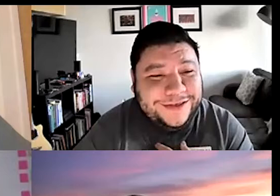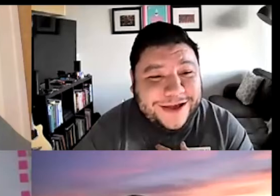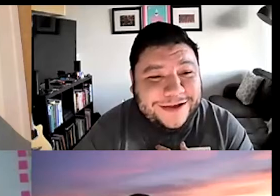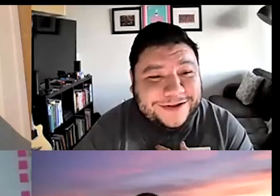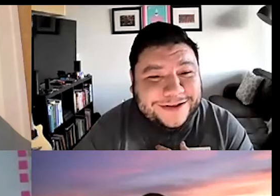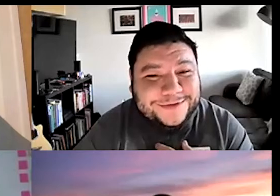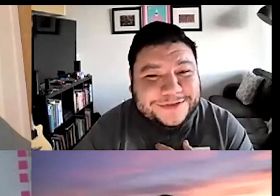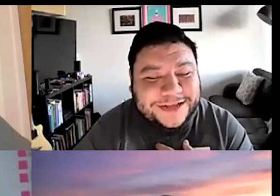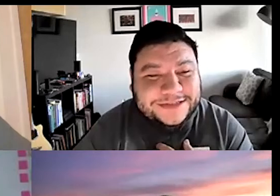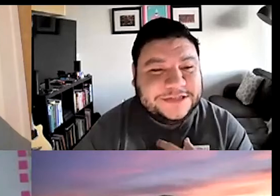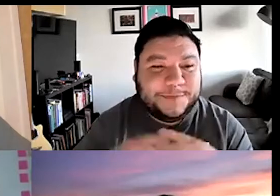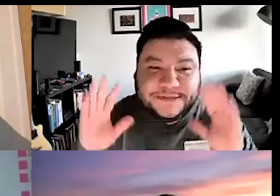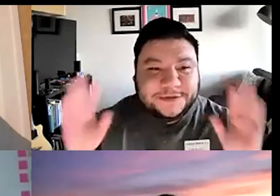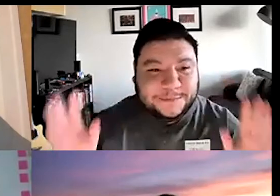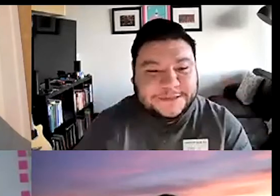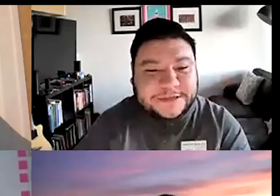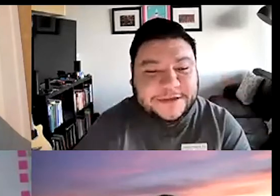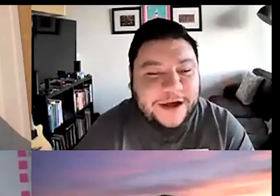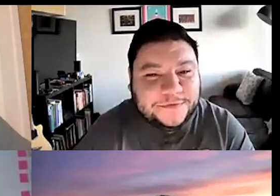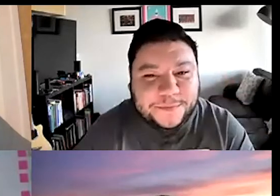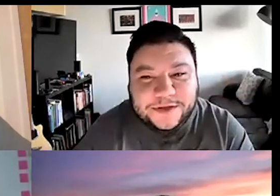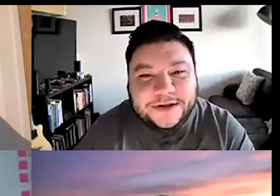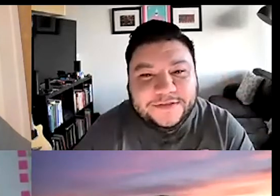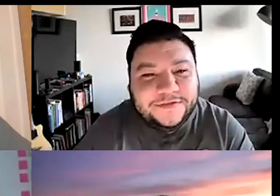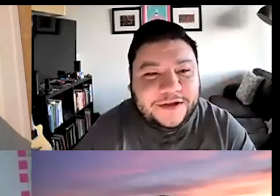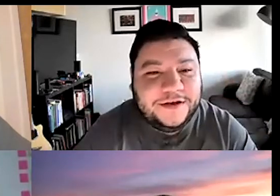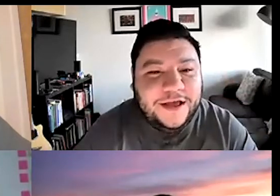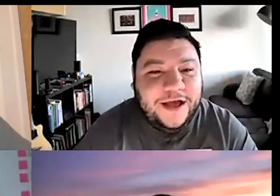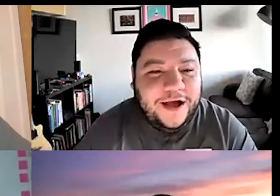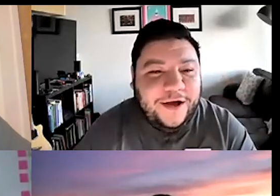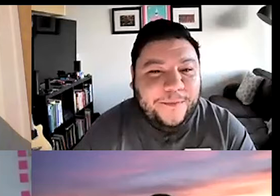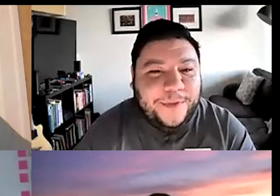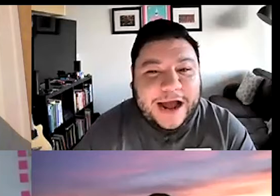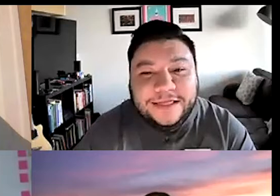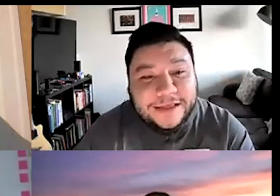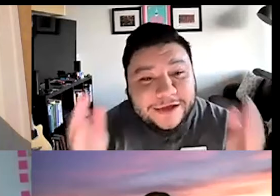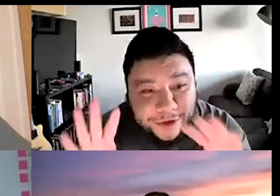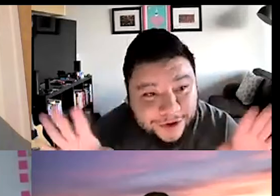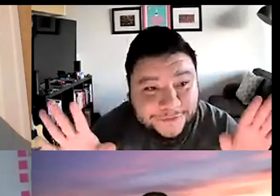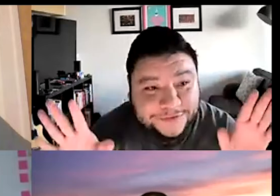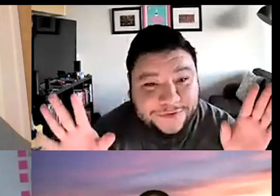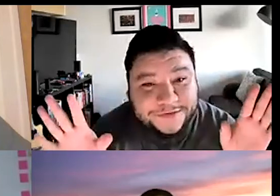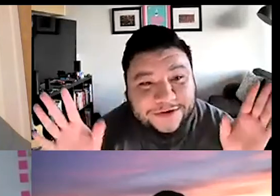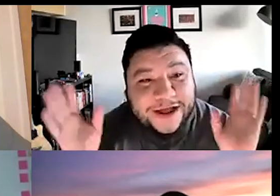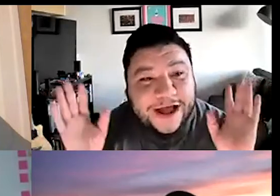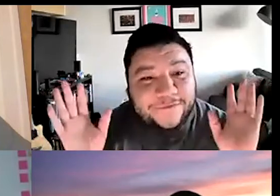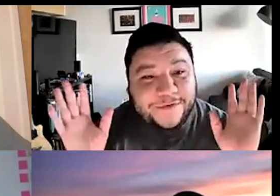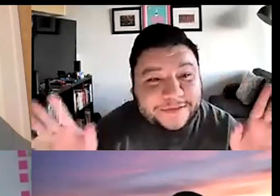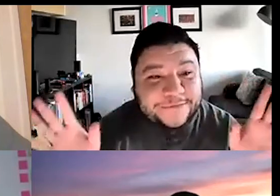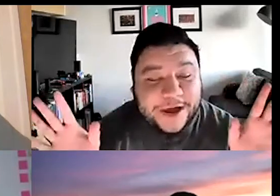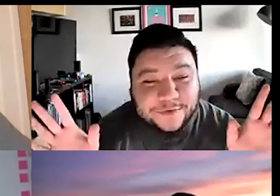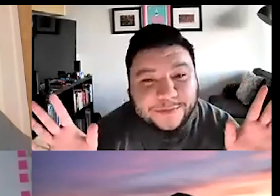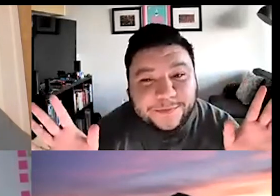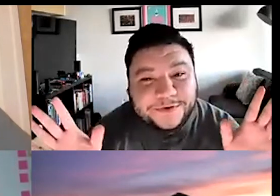And yeah, it's just been such a blessing, to be here at CSUN. I think all of the students here have